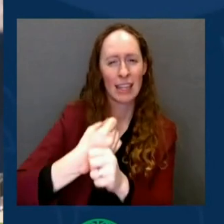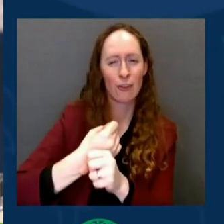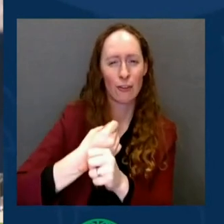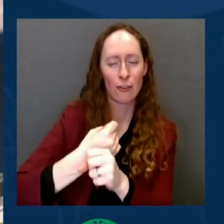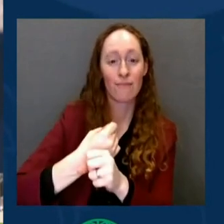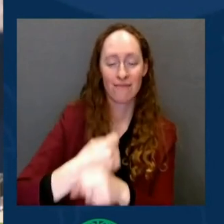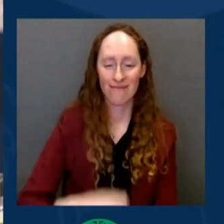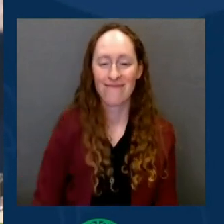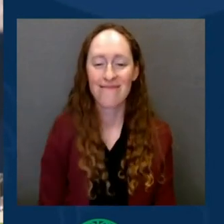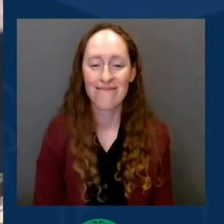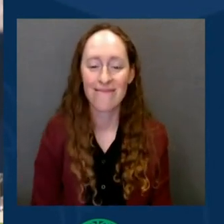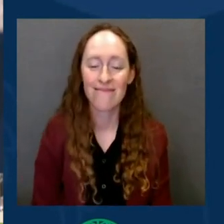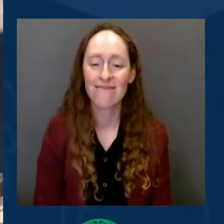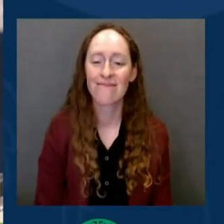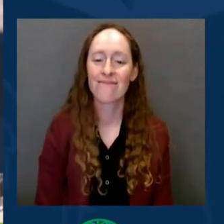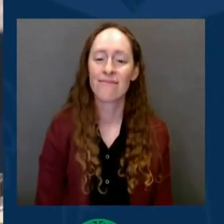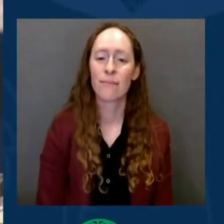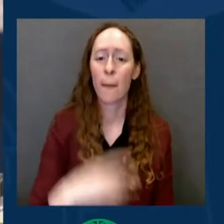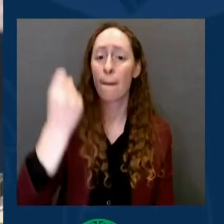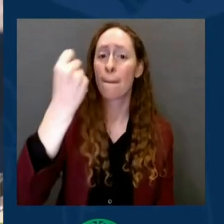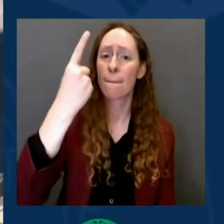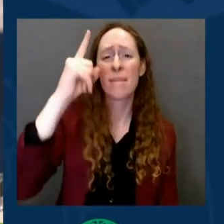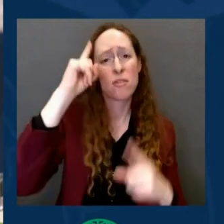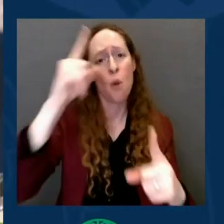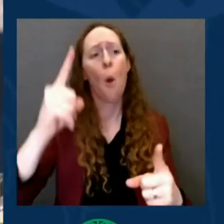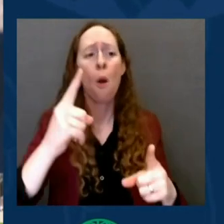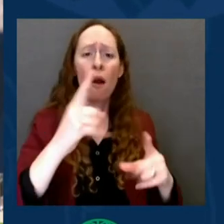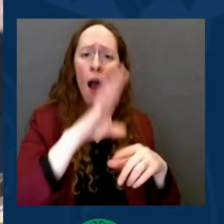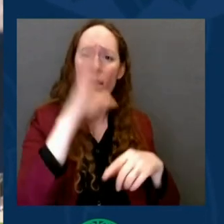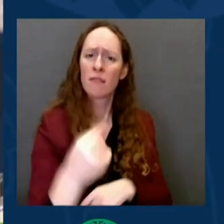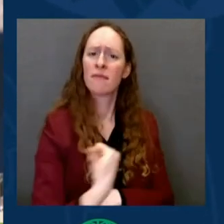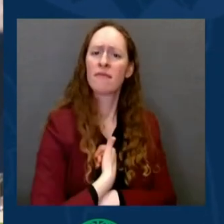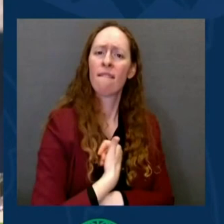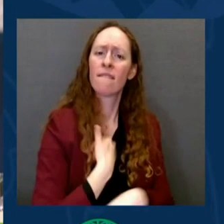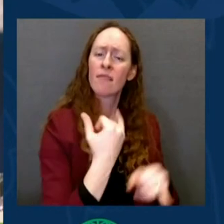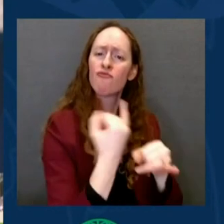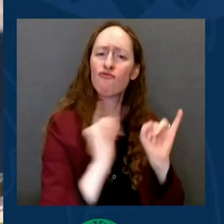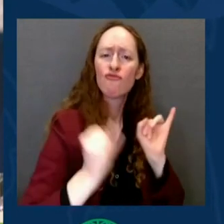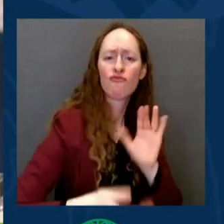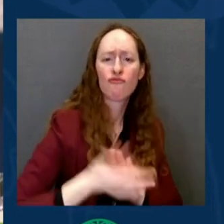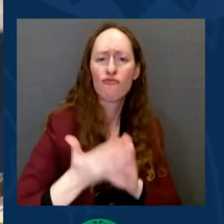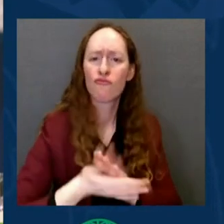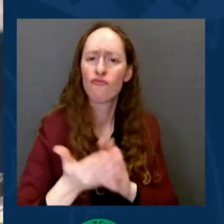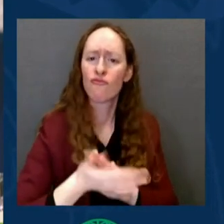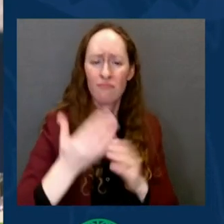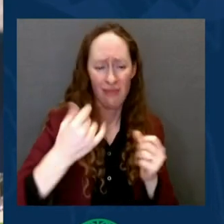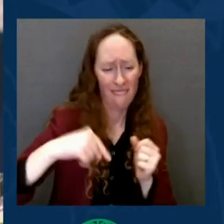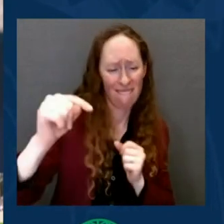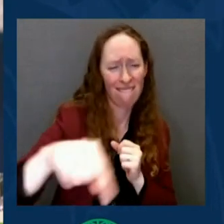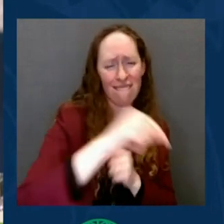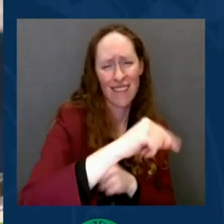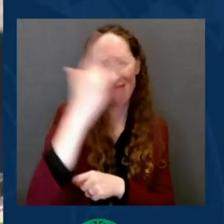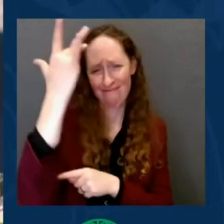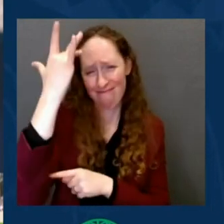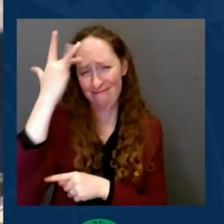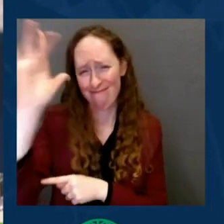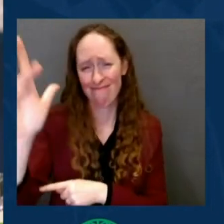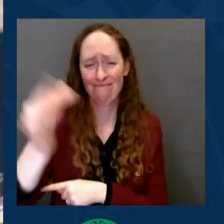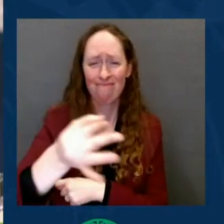own genius, and is committed to a solution provided by Africa